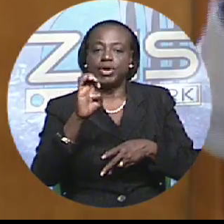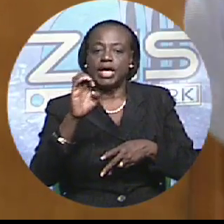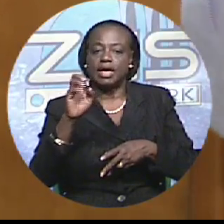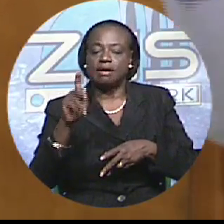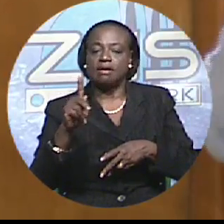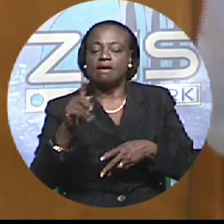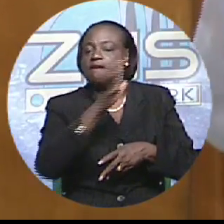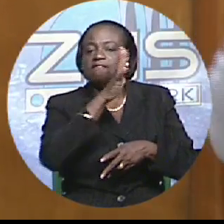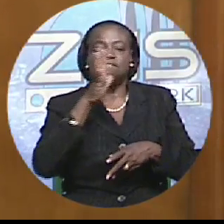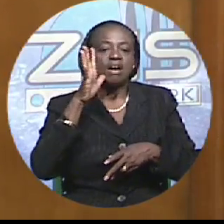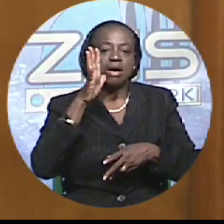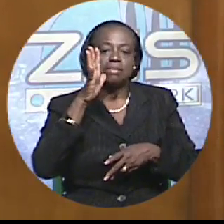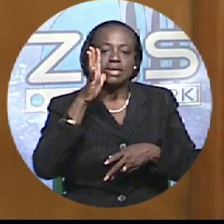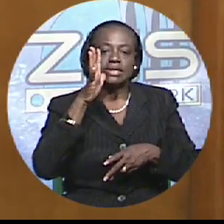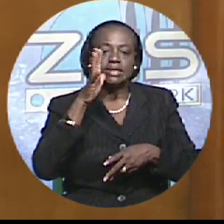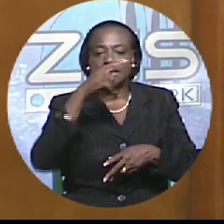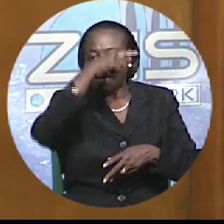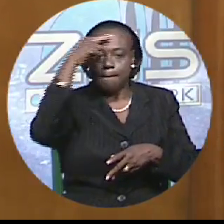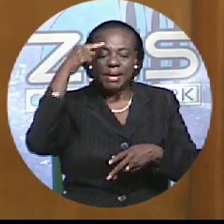Staniel, Farmers, Black Point,